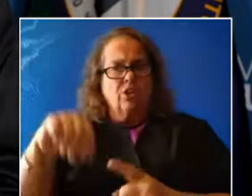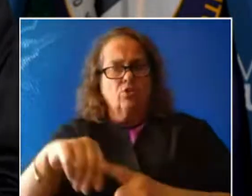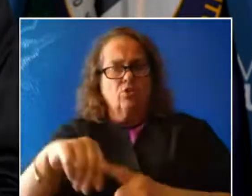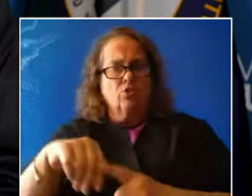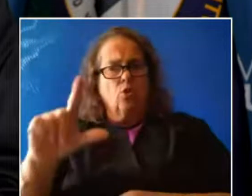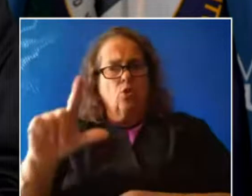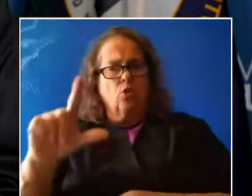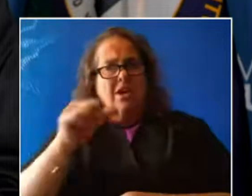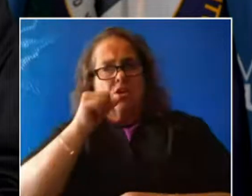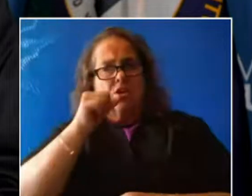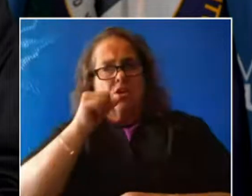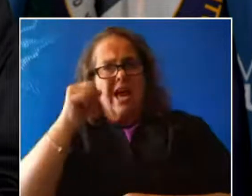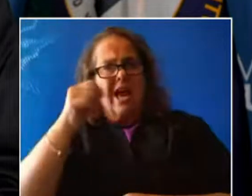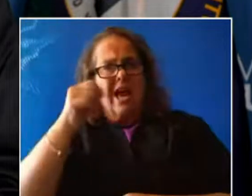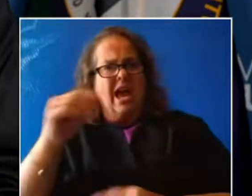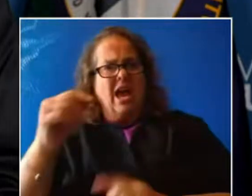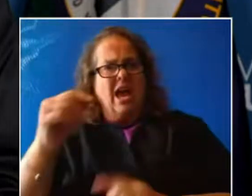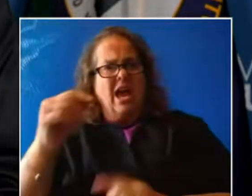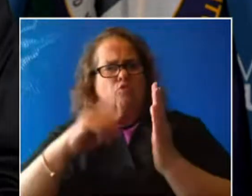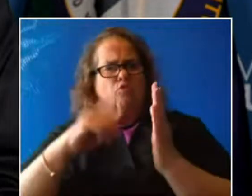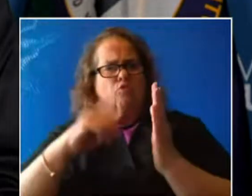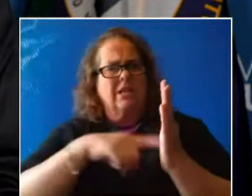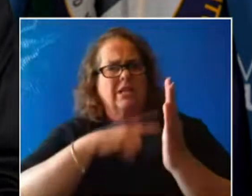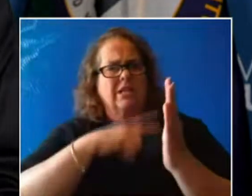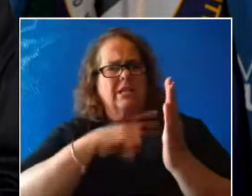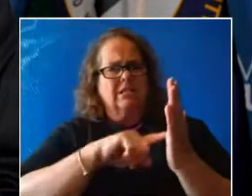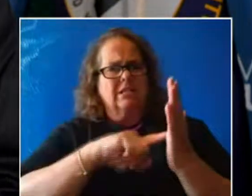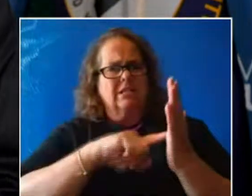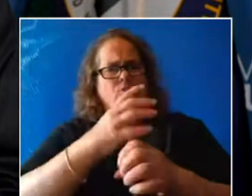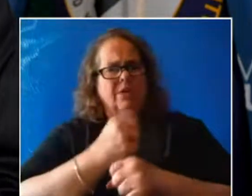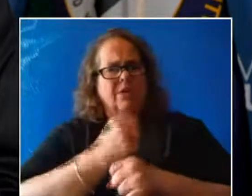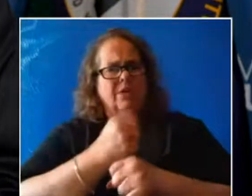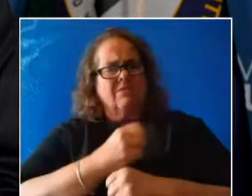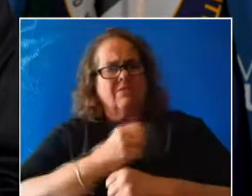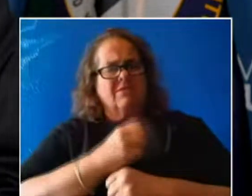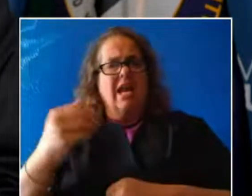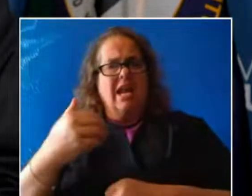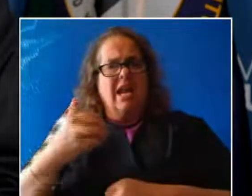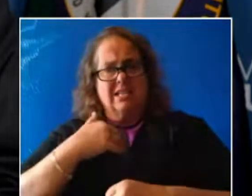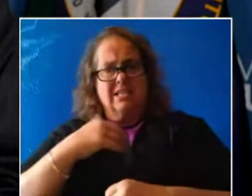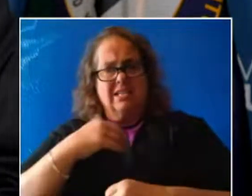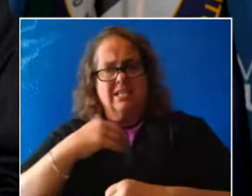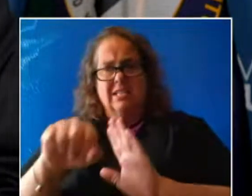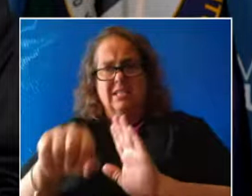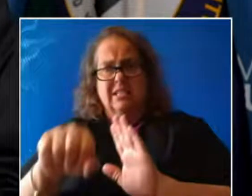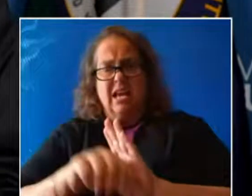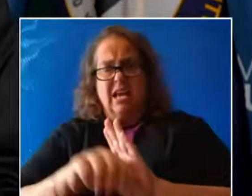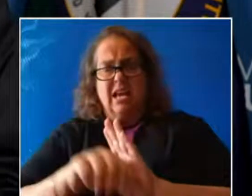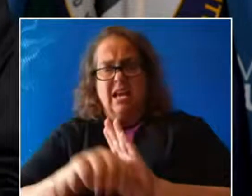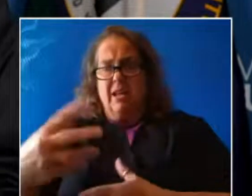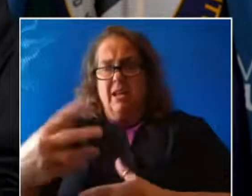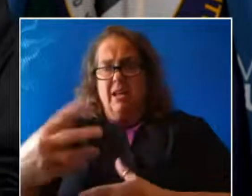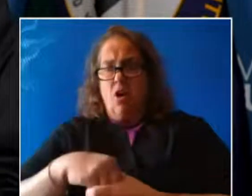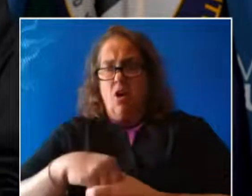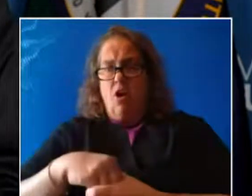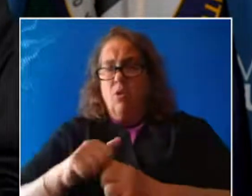And also, has the state been involved in any preparations for protests that may happen following the Derek Chauvin